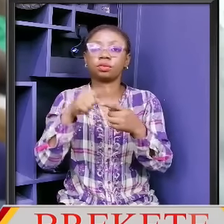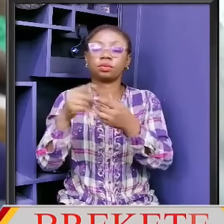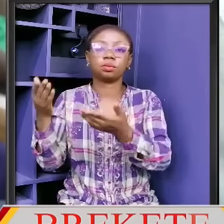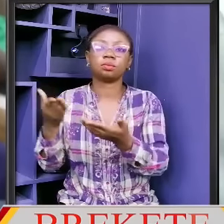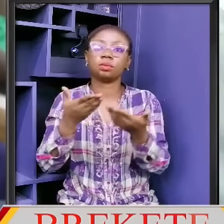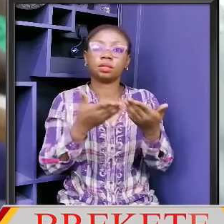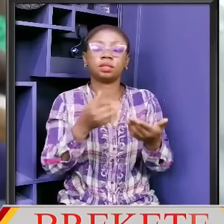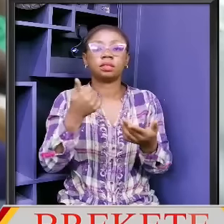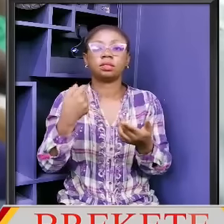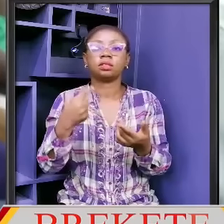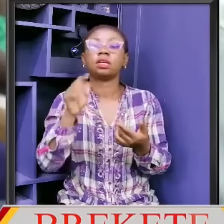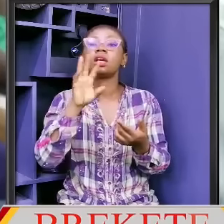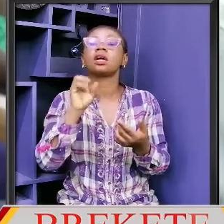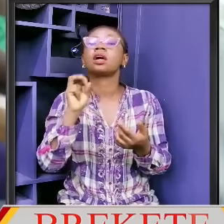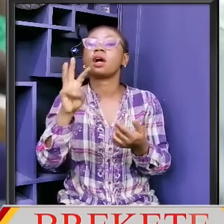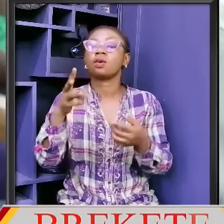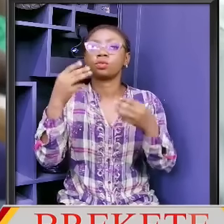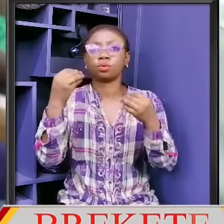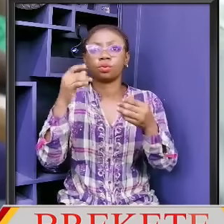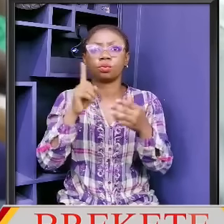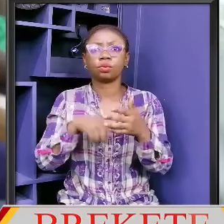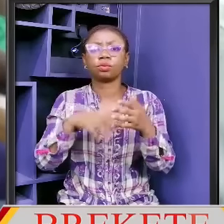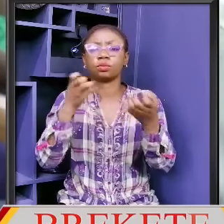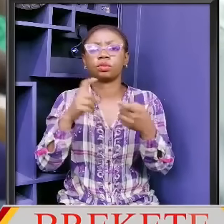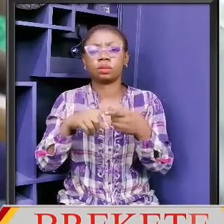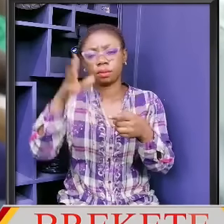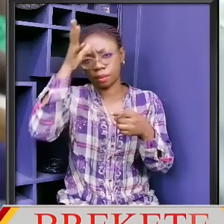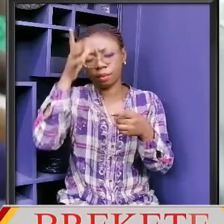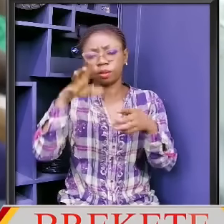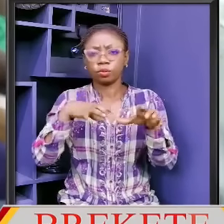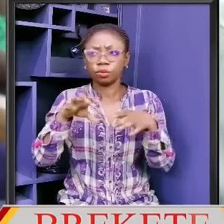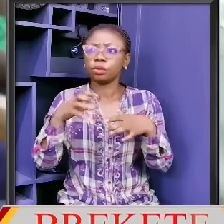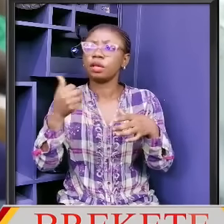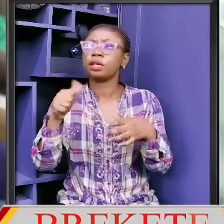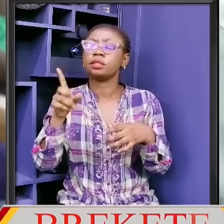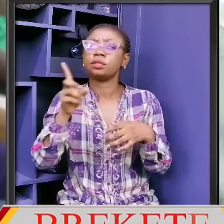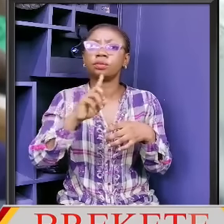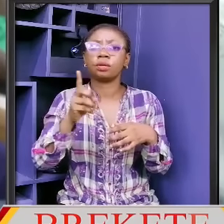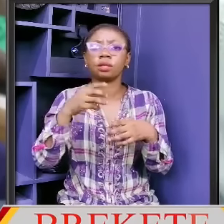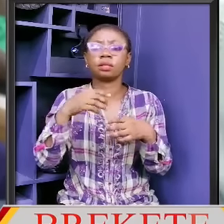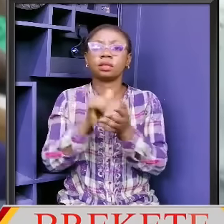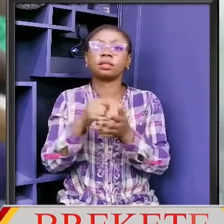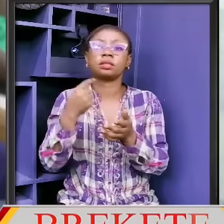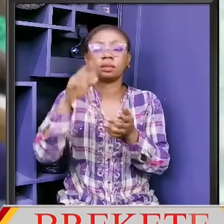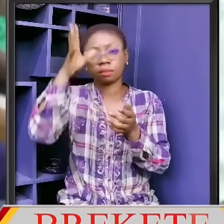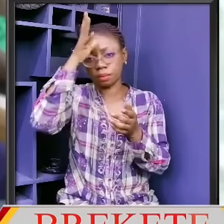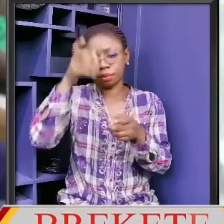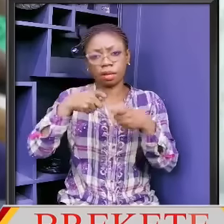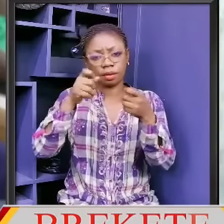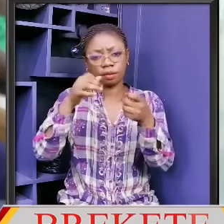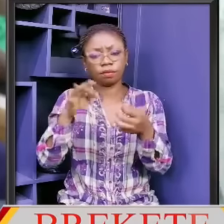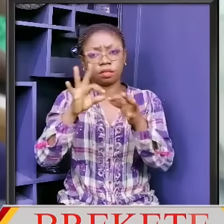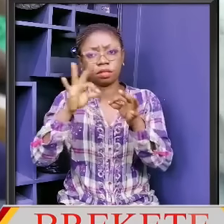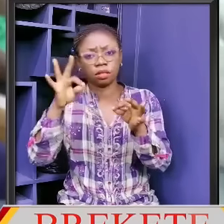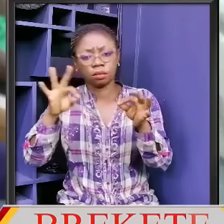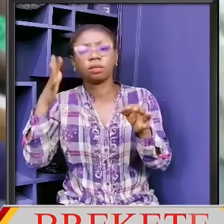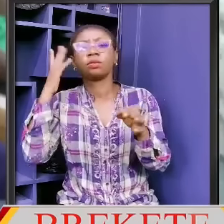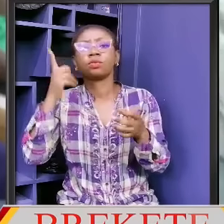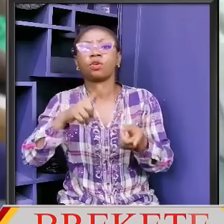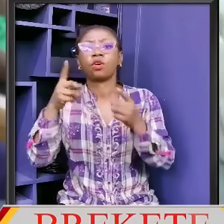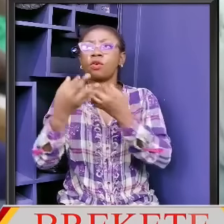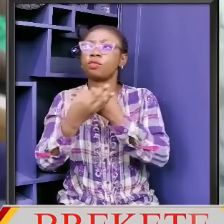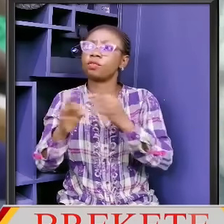make the baba do. Eh? Anyway, where baba go give this statement, the baba go go free. I say so the second in